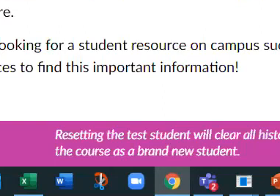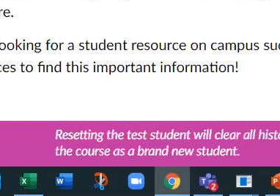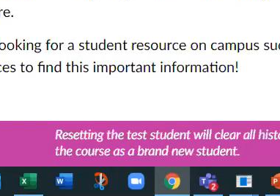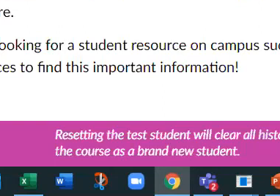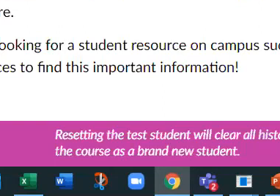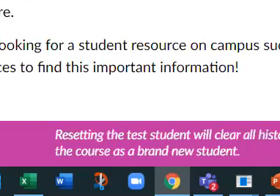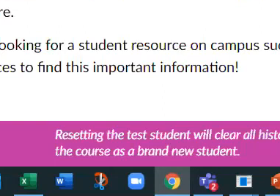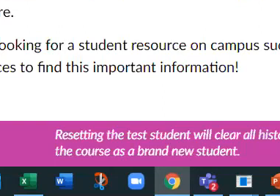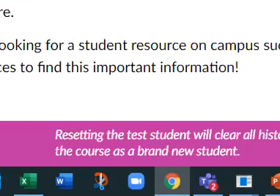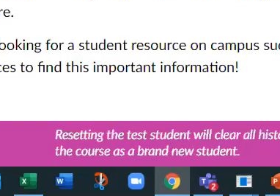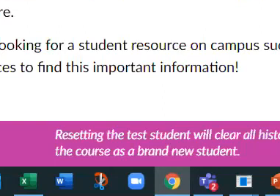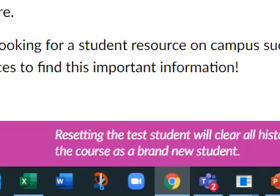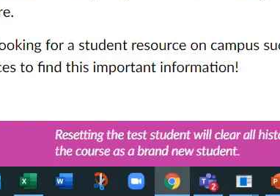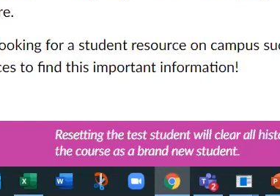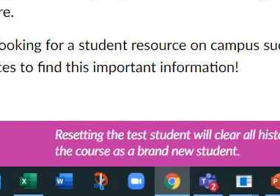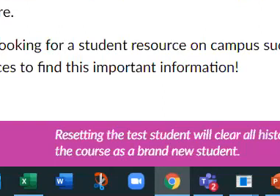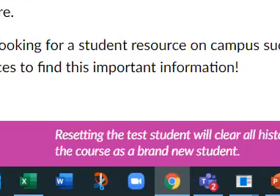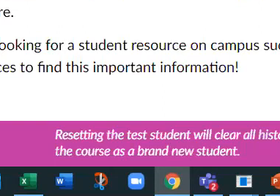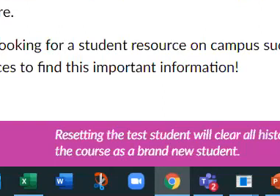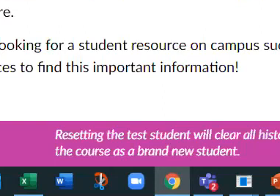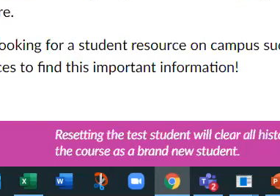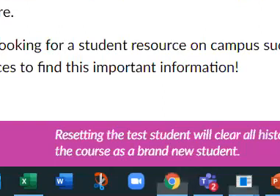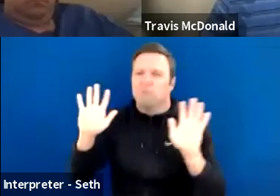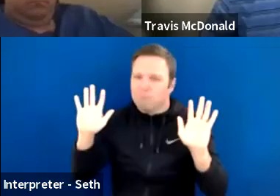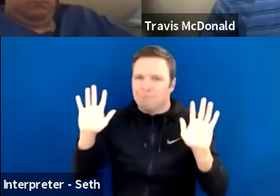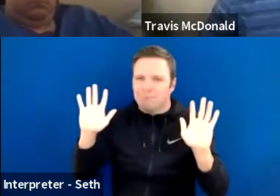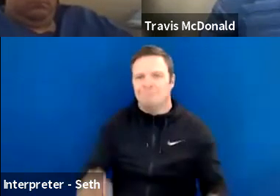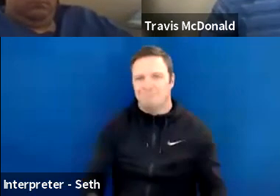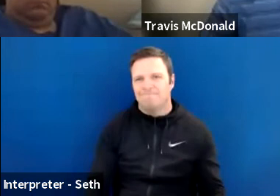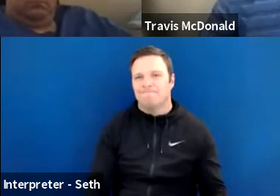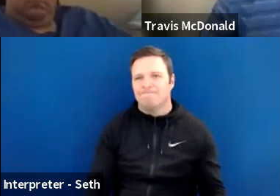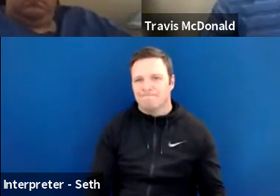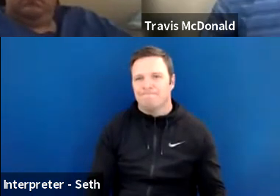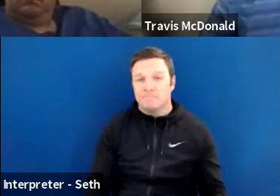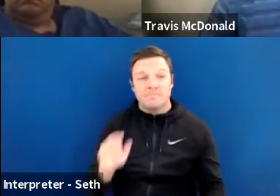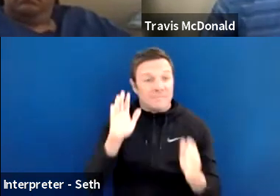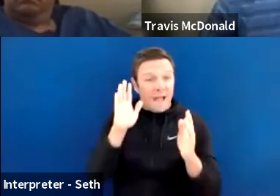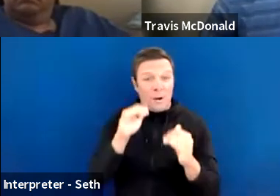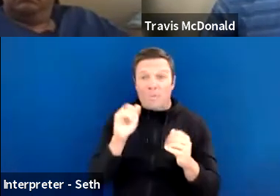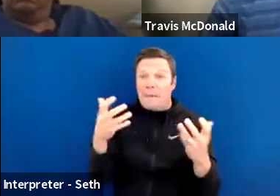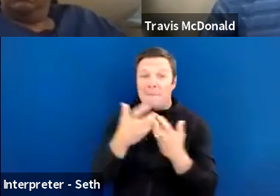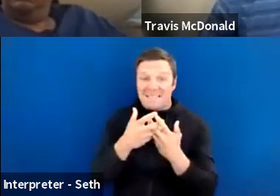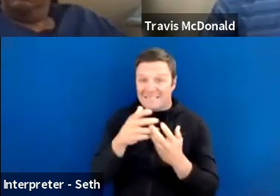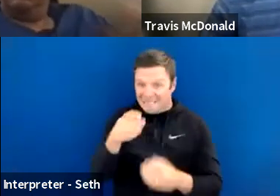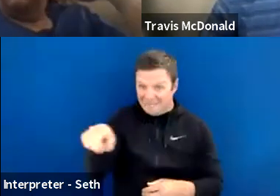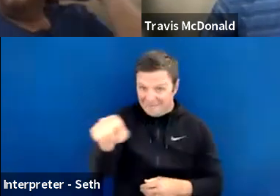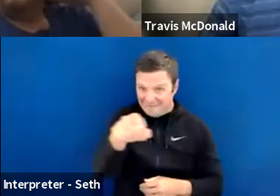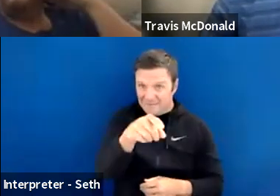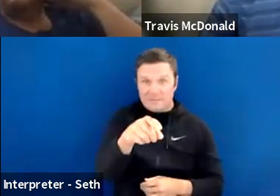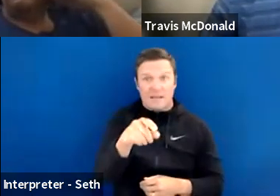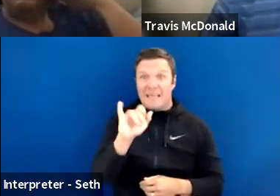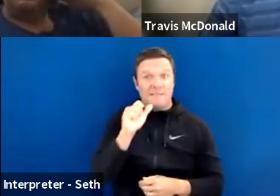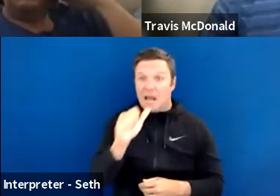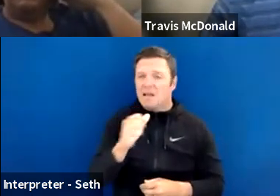discipline expertise. So I hope that is, I hope it meets our intentions. And if it doesn't, please